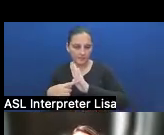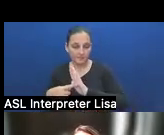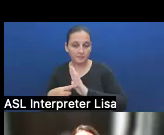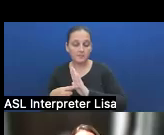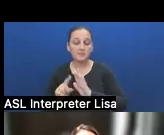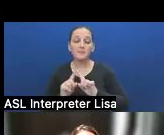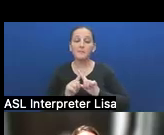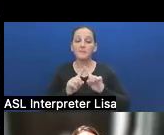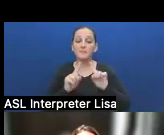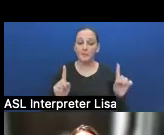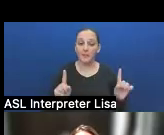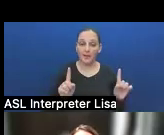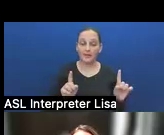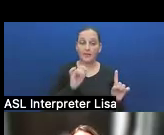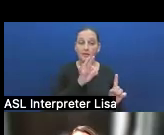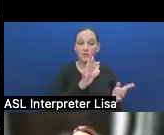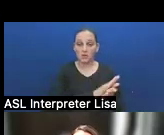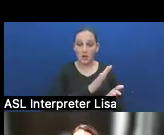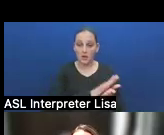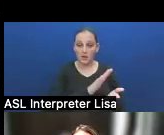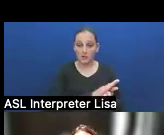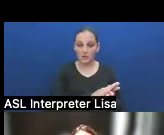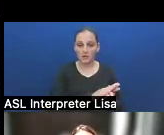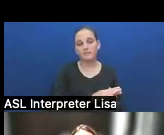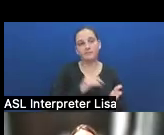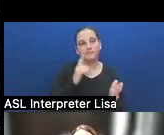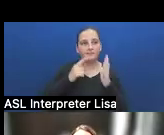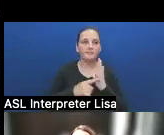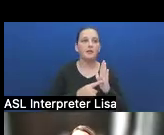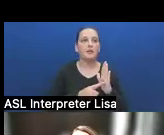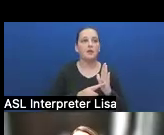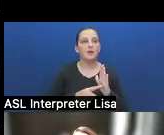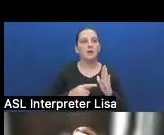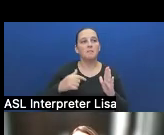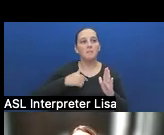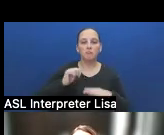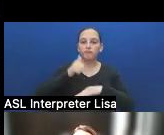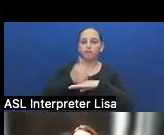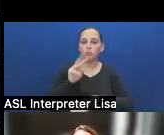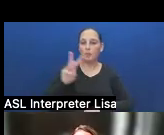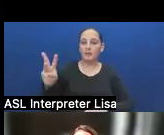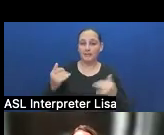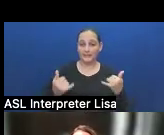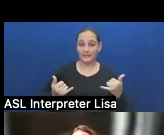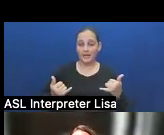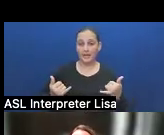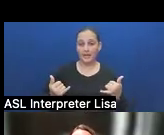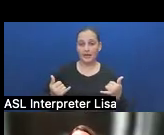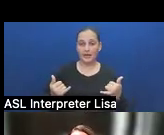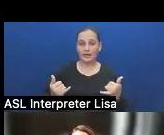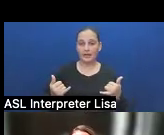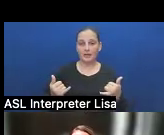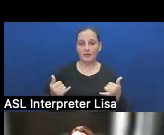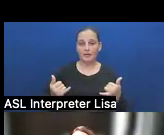But if it's a document that you've created, let's say we create a web page today about, we